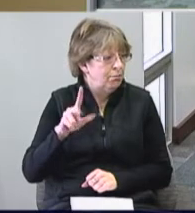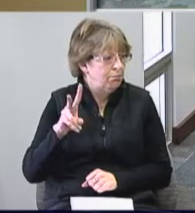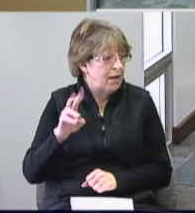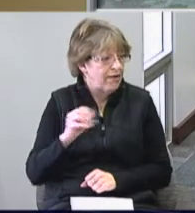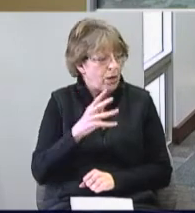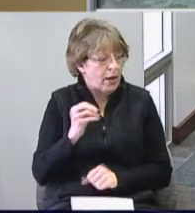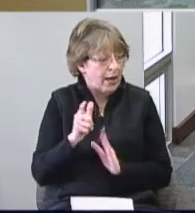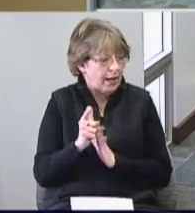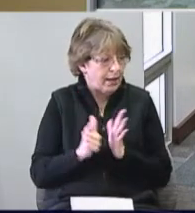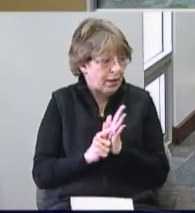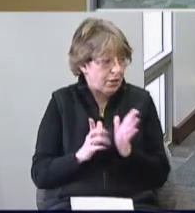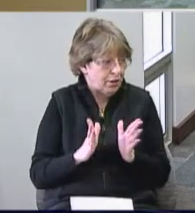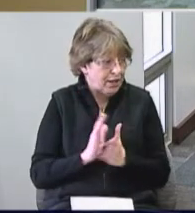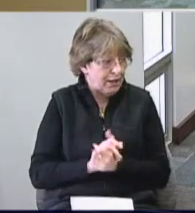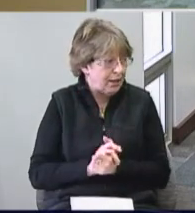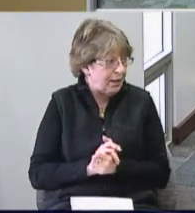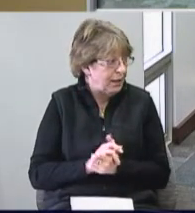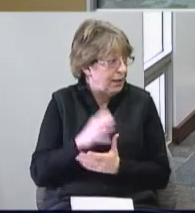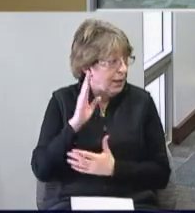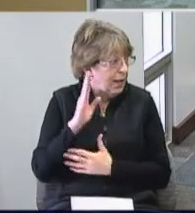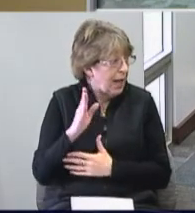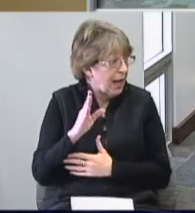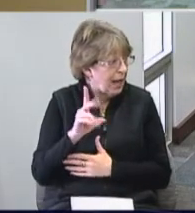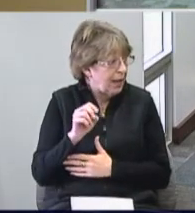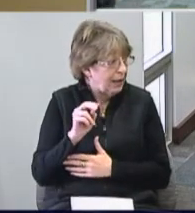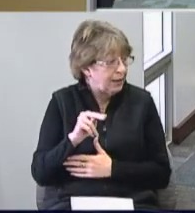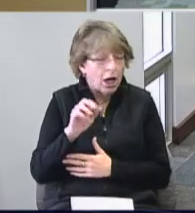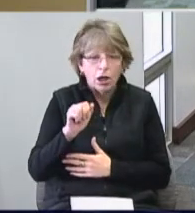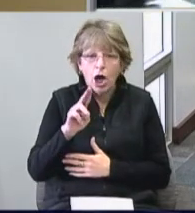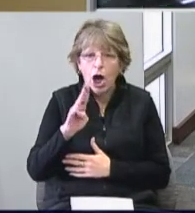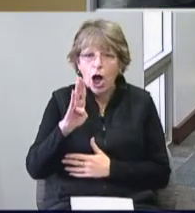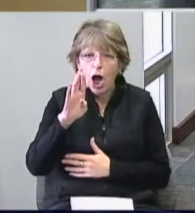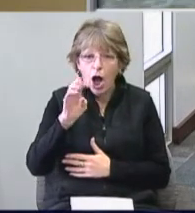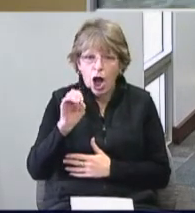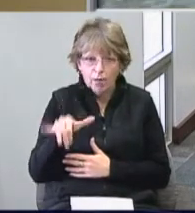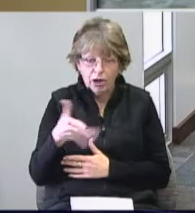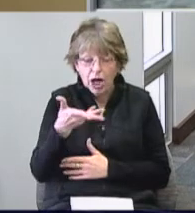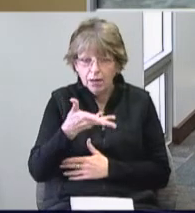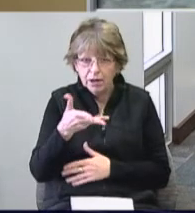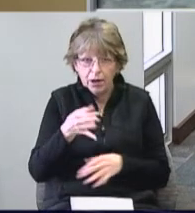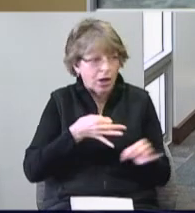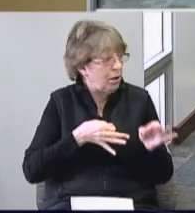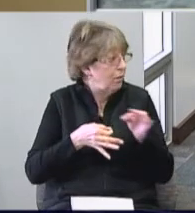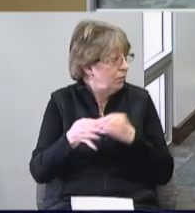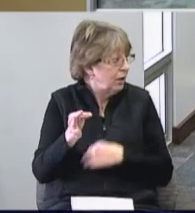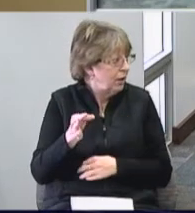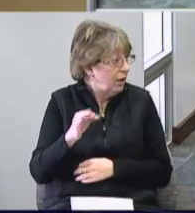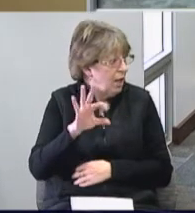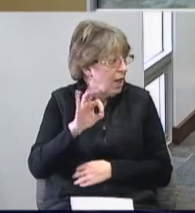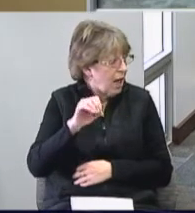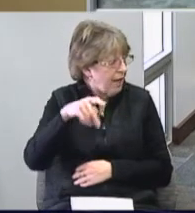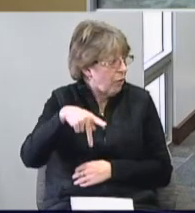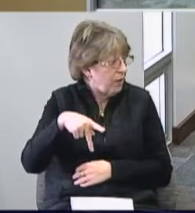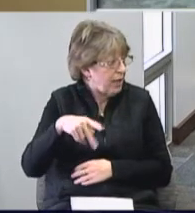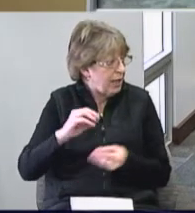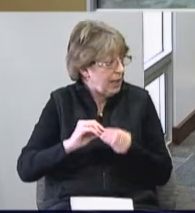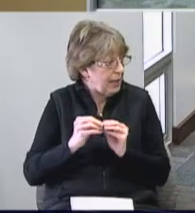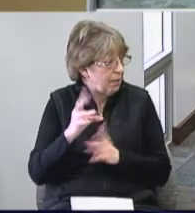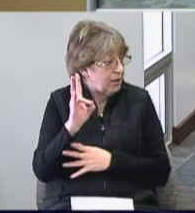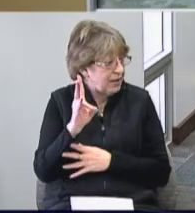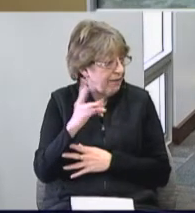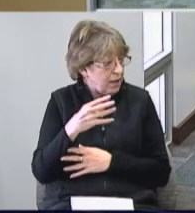attorney? Hi, my name's Don Aubrey. I'm here on behalf of FOP Lodge Number 7 and Charles